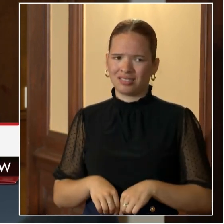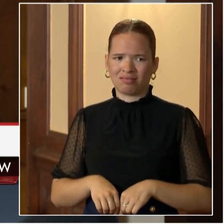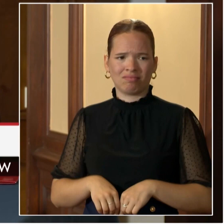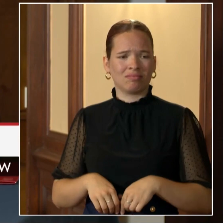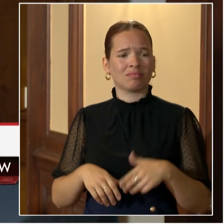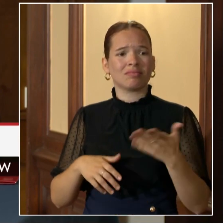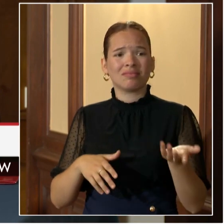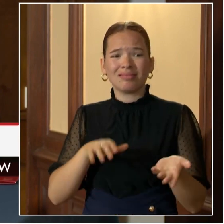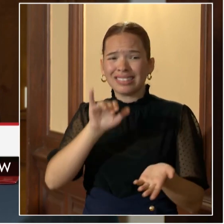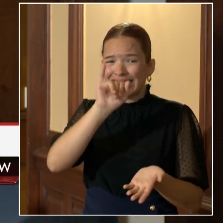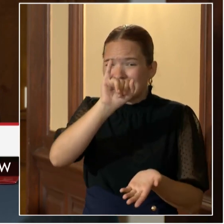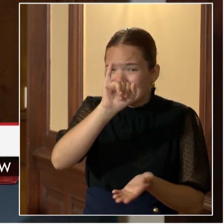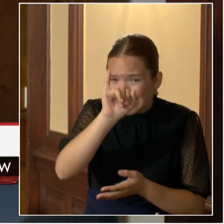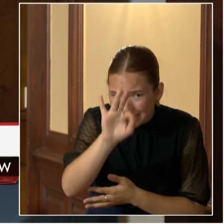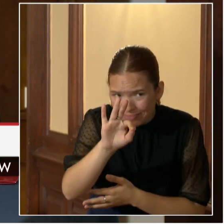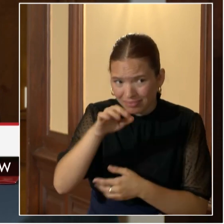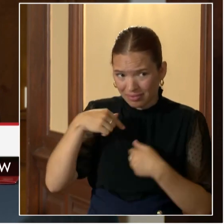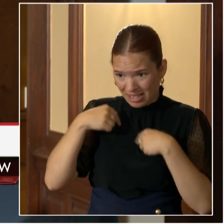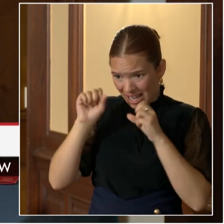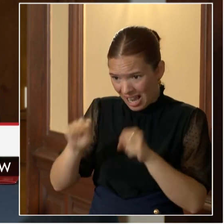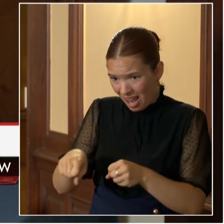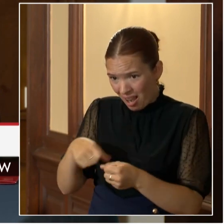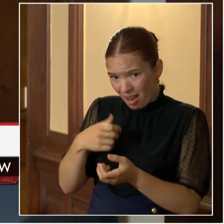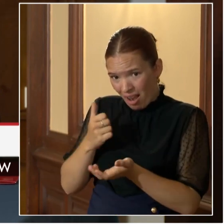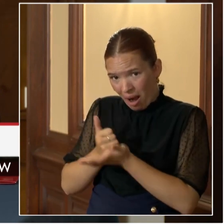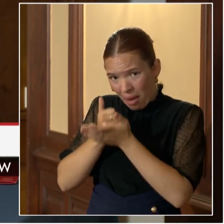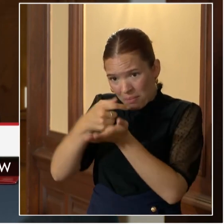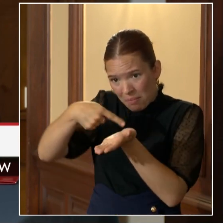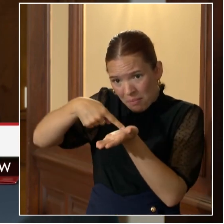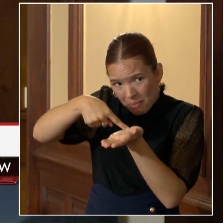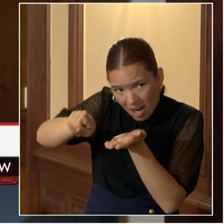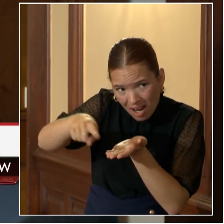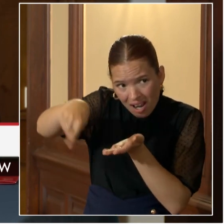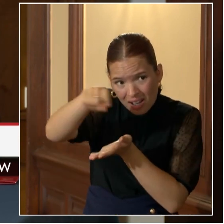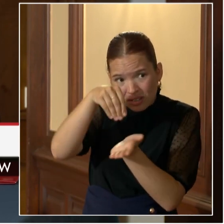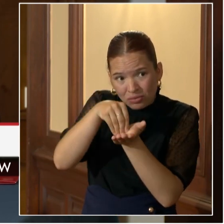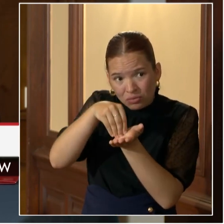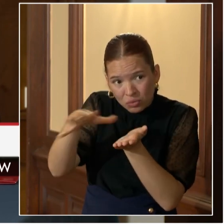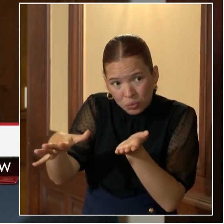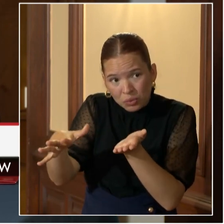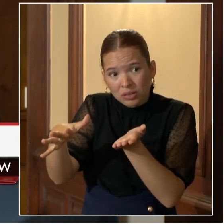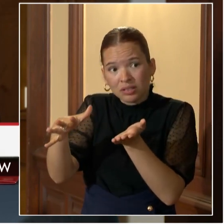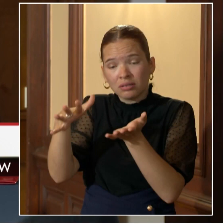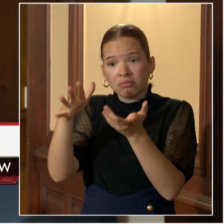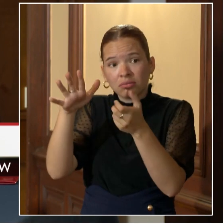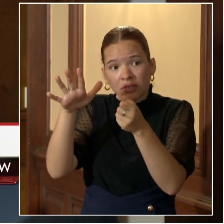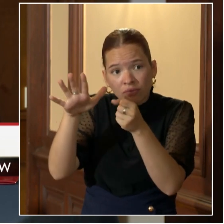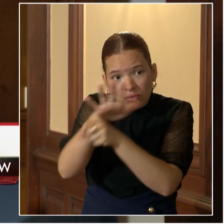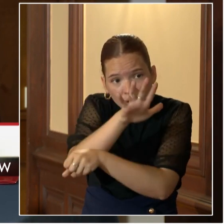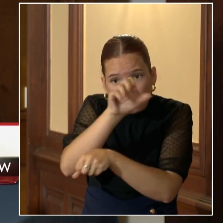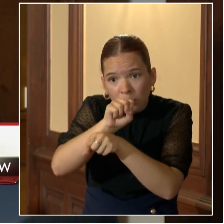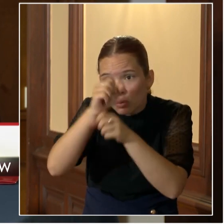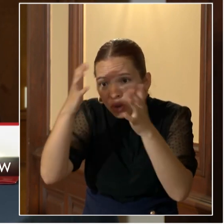community outreach so more black women-owned businesses can learn about what we're doing, then I can have a bigger impact.